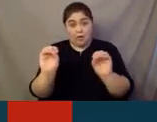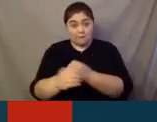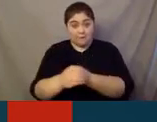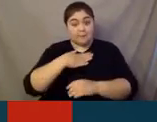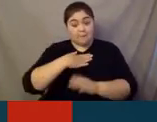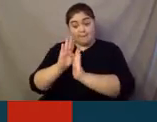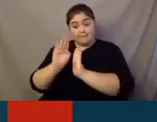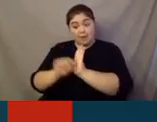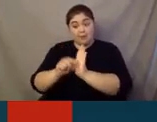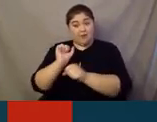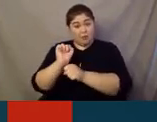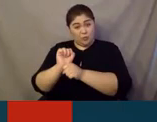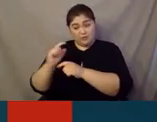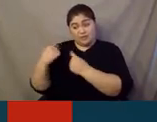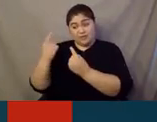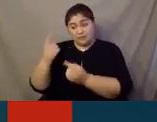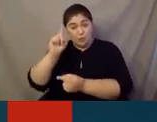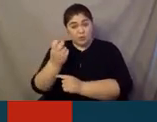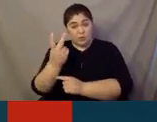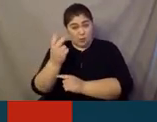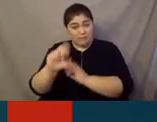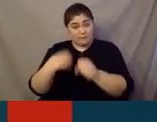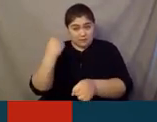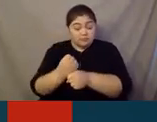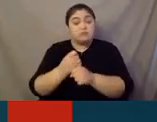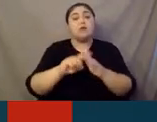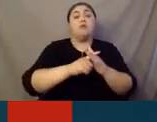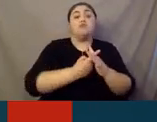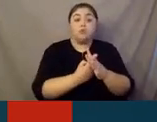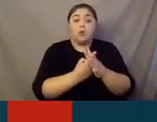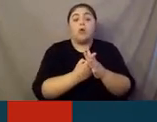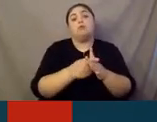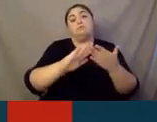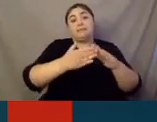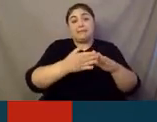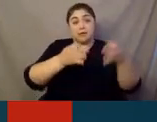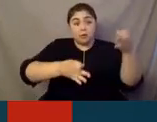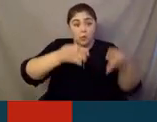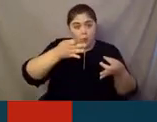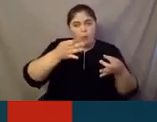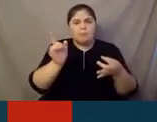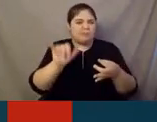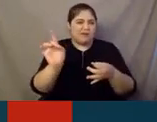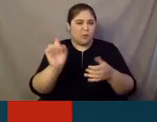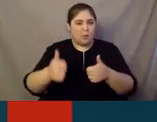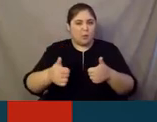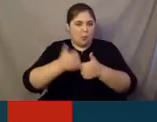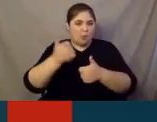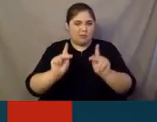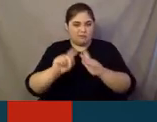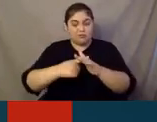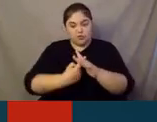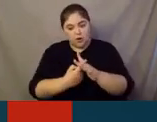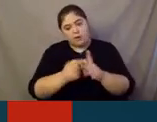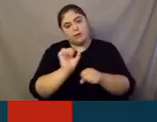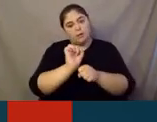have worked here for almost 12 years. Started out in City Court, where most of us start out, spent several years in the Special